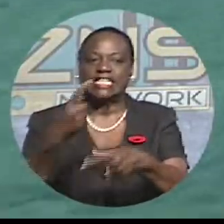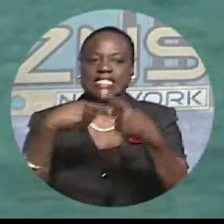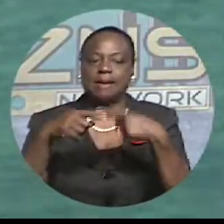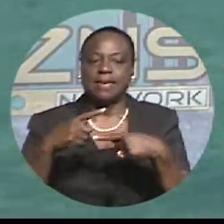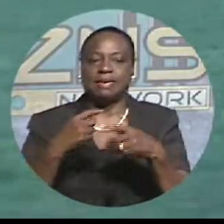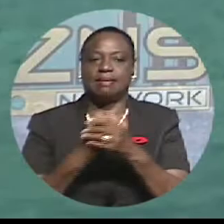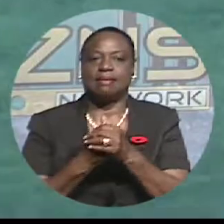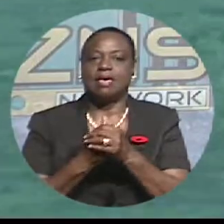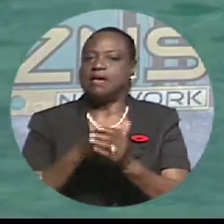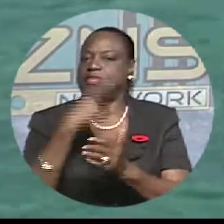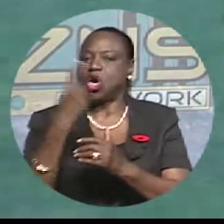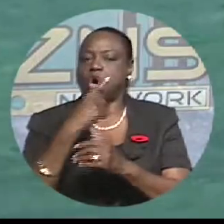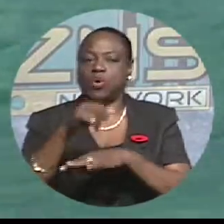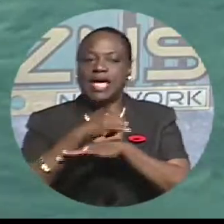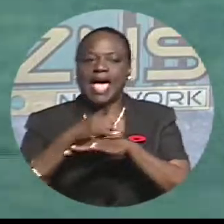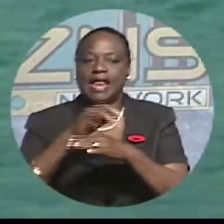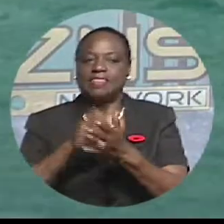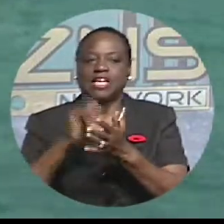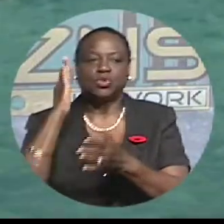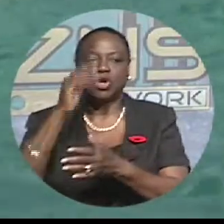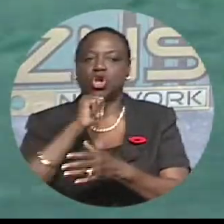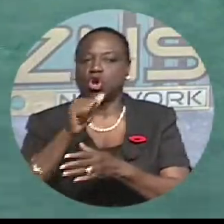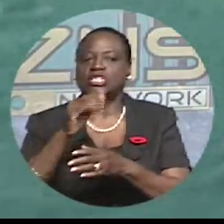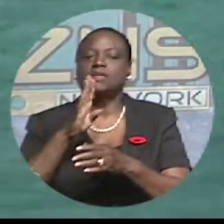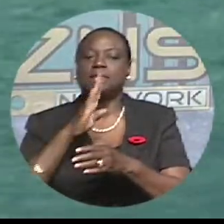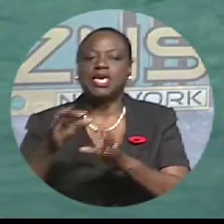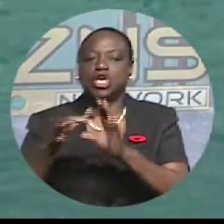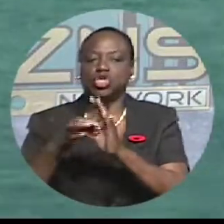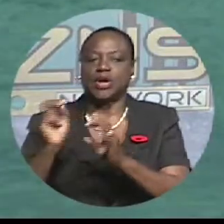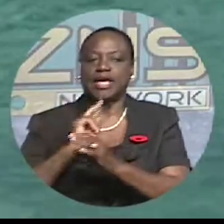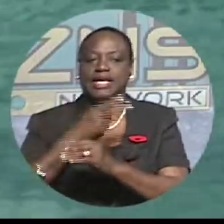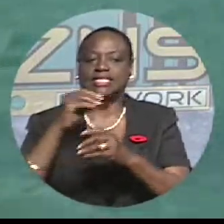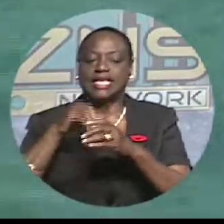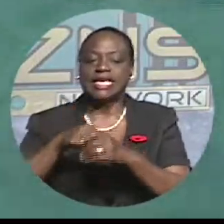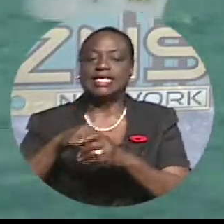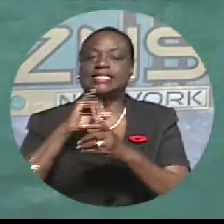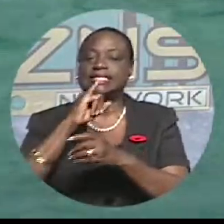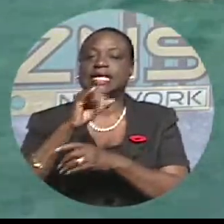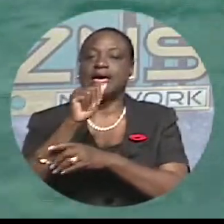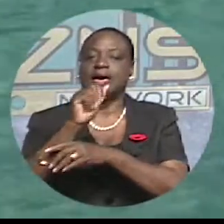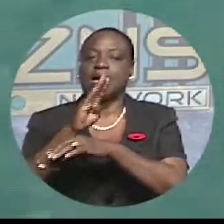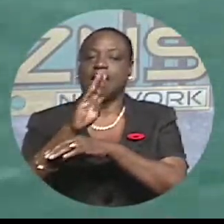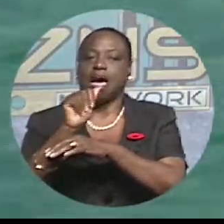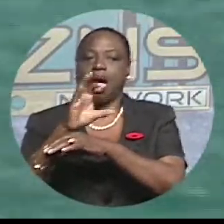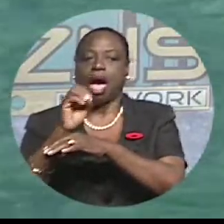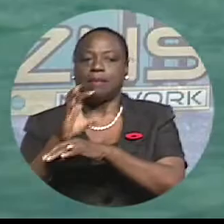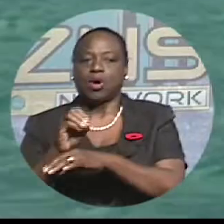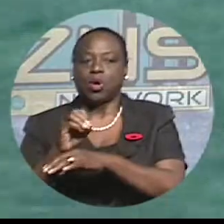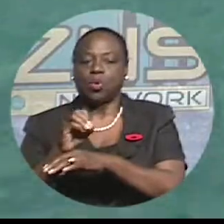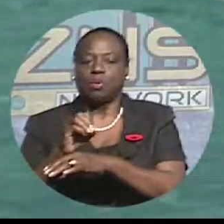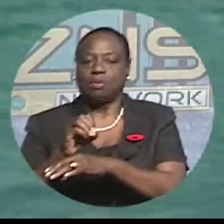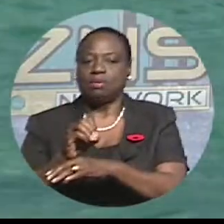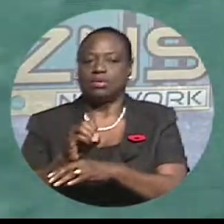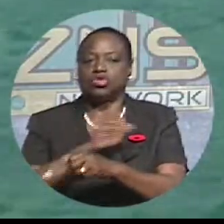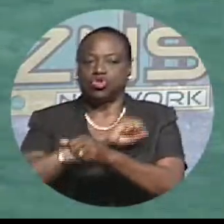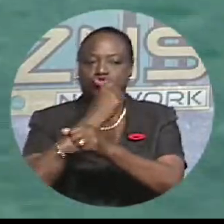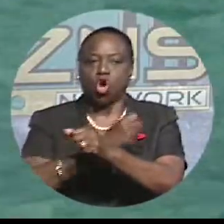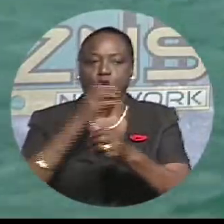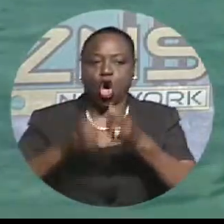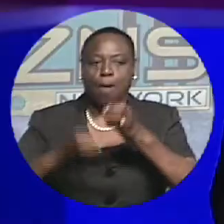only out island that I know that won't be joining us is Abaco, unfortunately, but everybody else is coming, and yes sir, there's going to be some stiff competition.